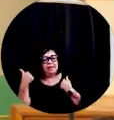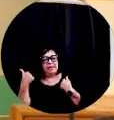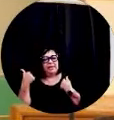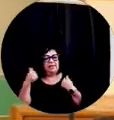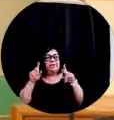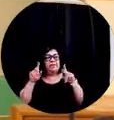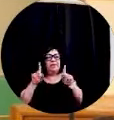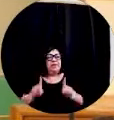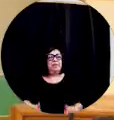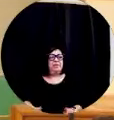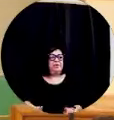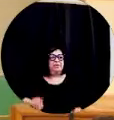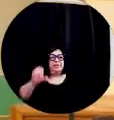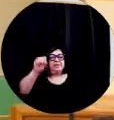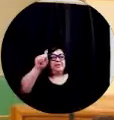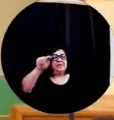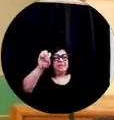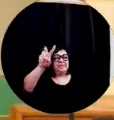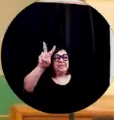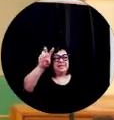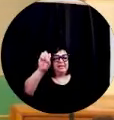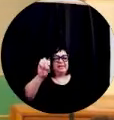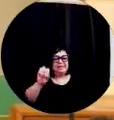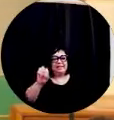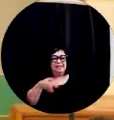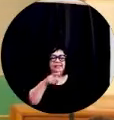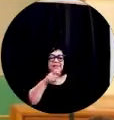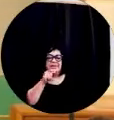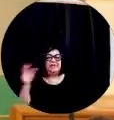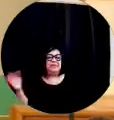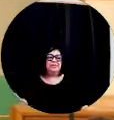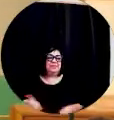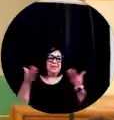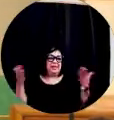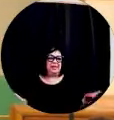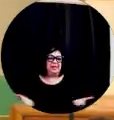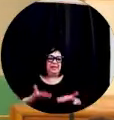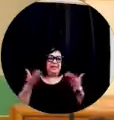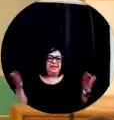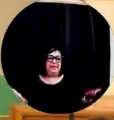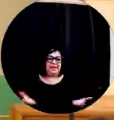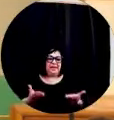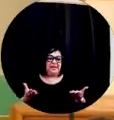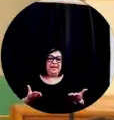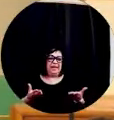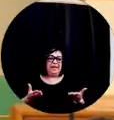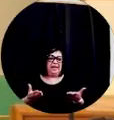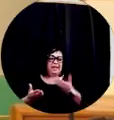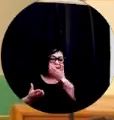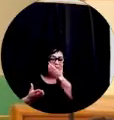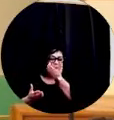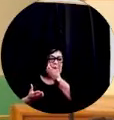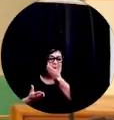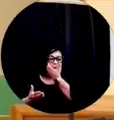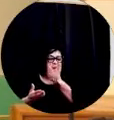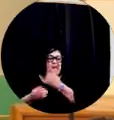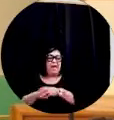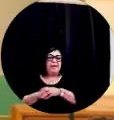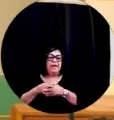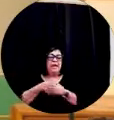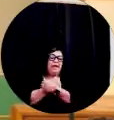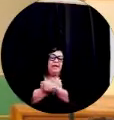Steve. And I'm so grateful for you being here, love. I love you with all my heart. So,